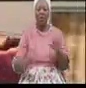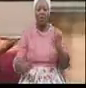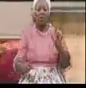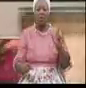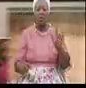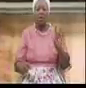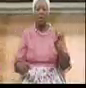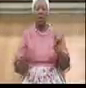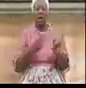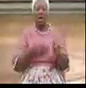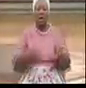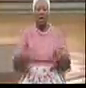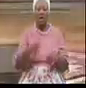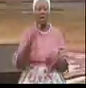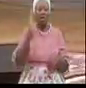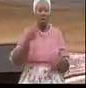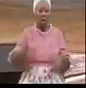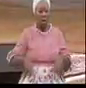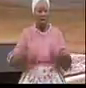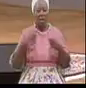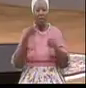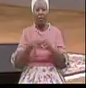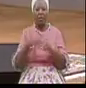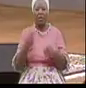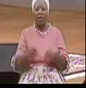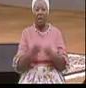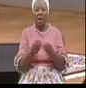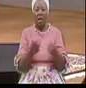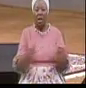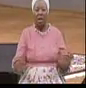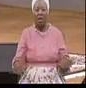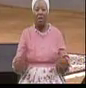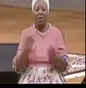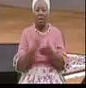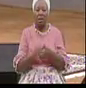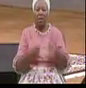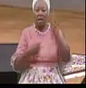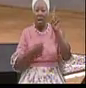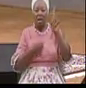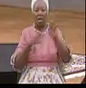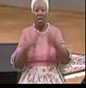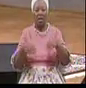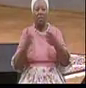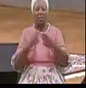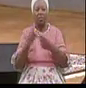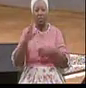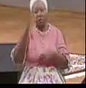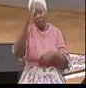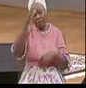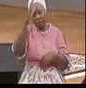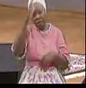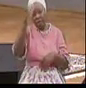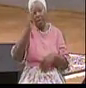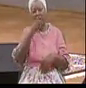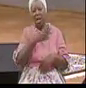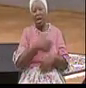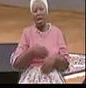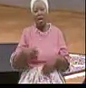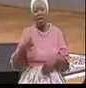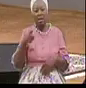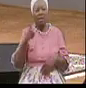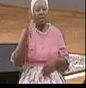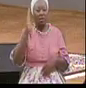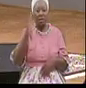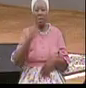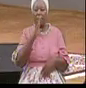verse 28, ye shall dwell in the land that I gave to your fathers, and ye shall be